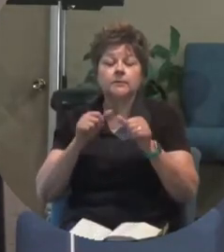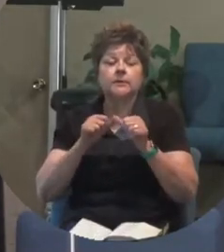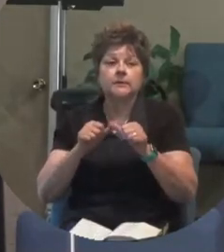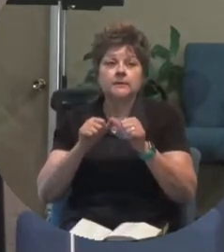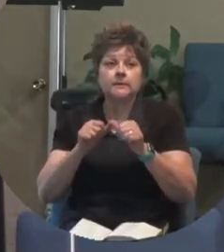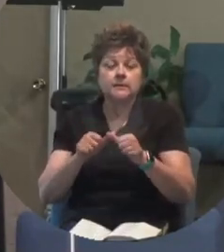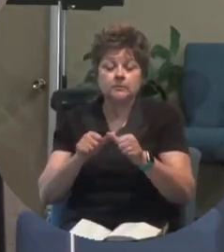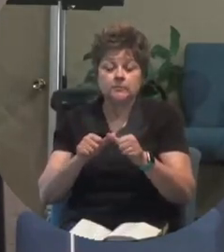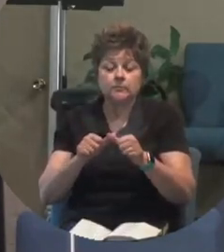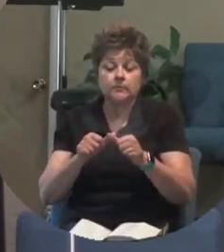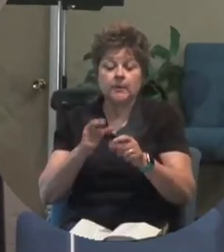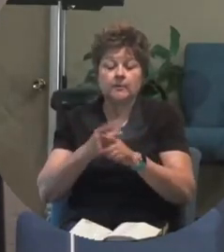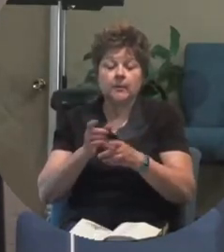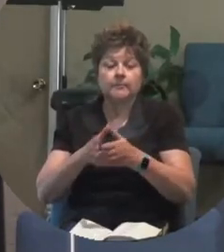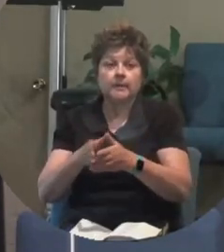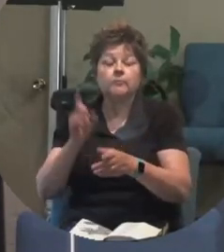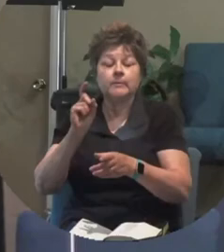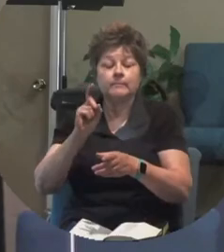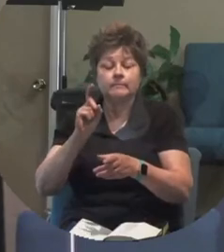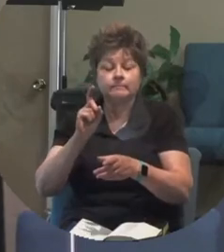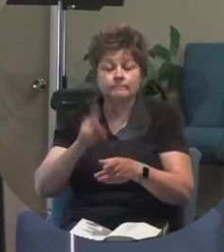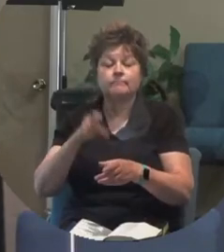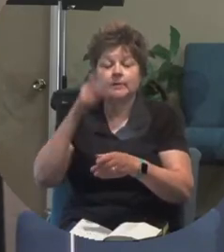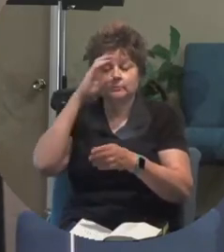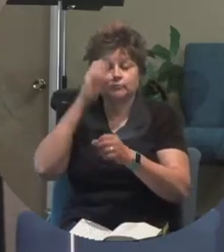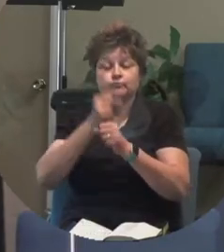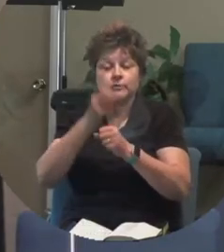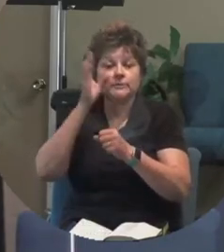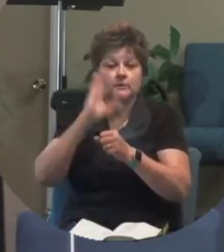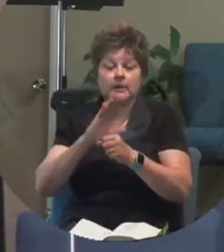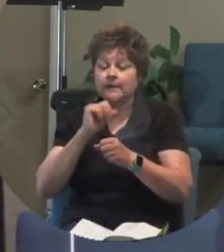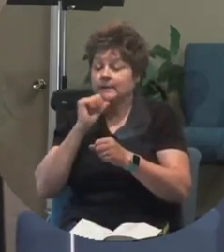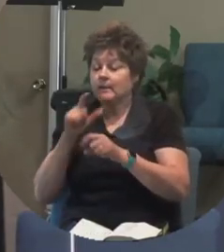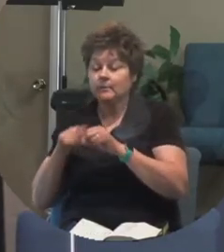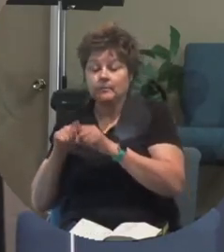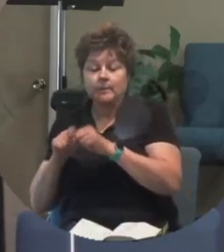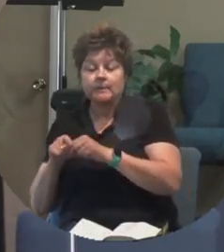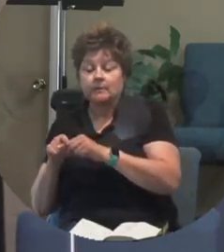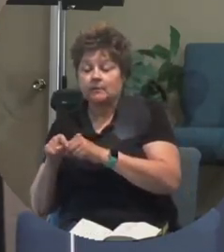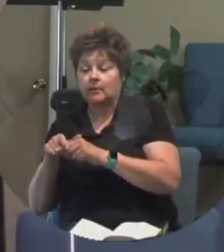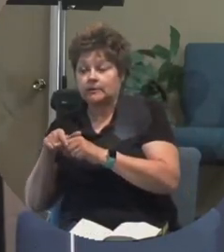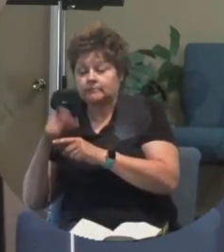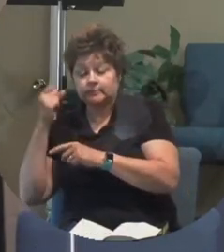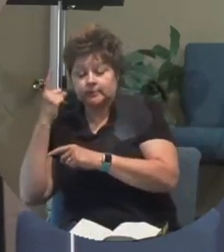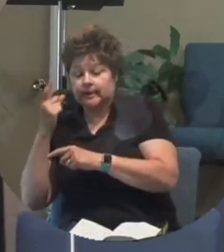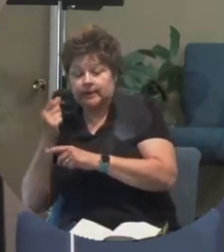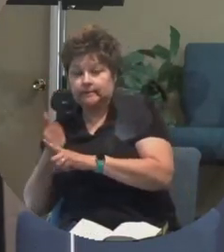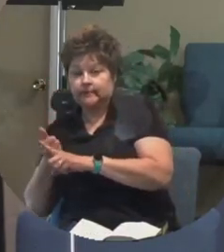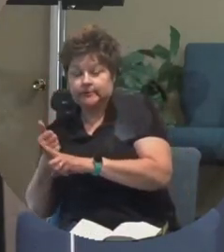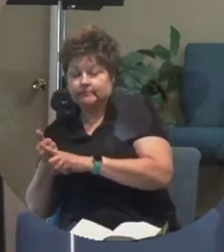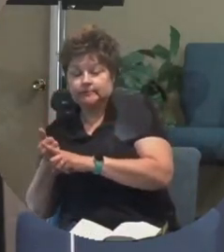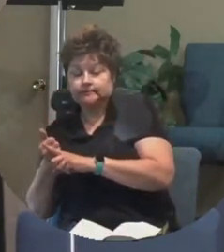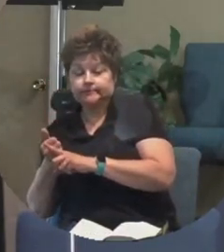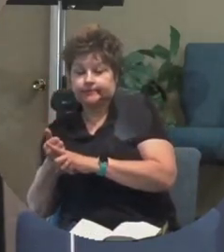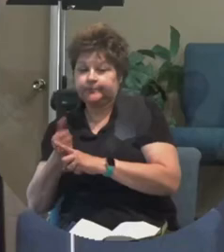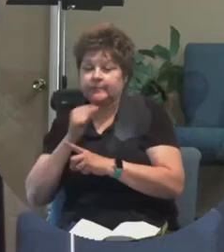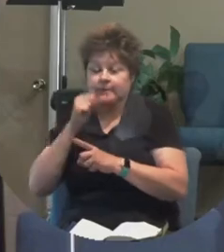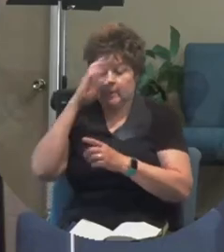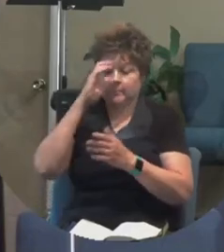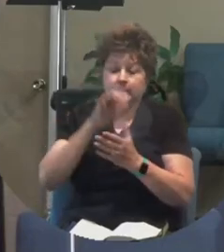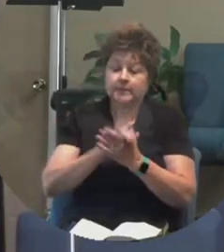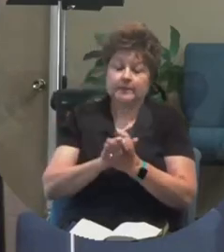trust God, right? We have to not lean on our own understanding. We have to not believe that